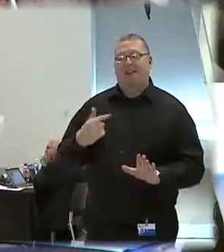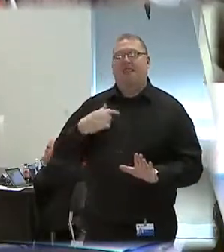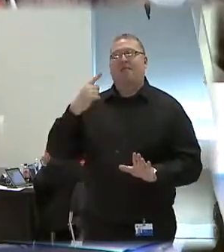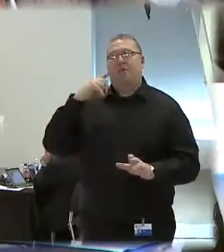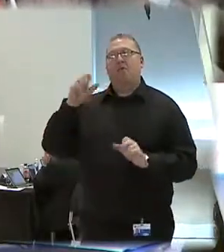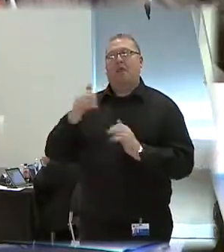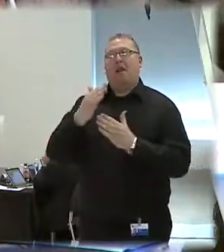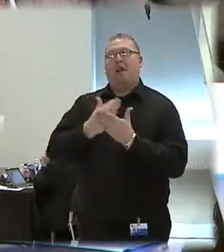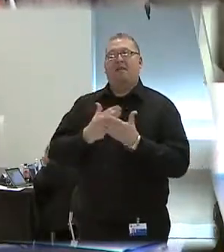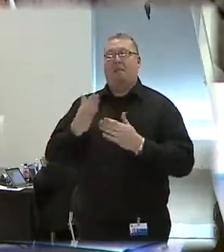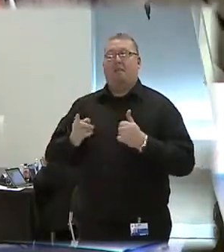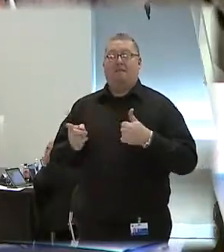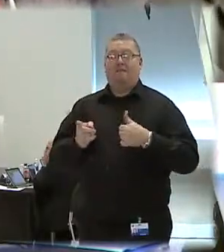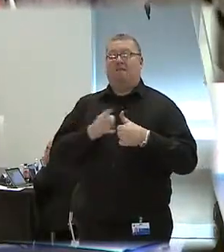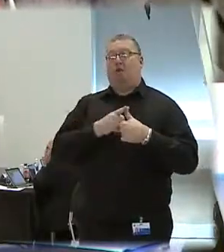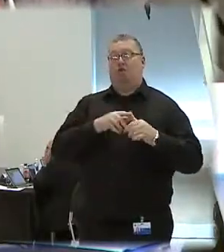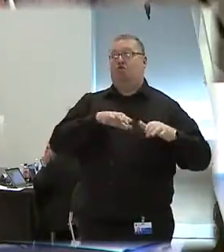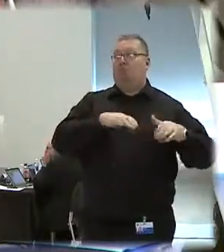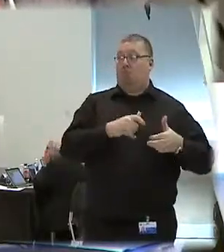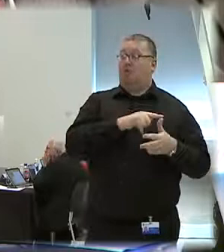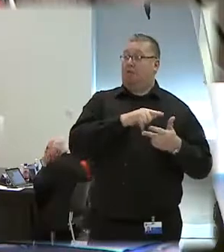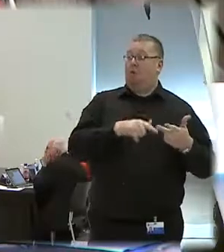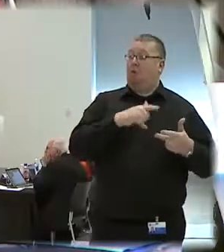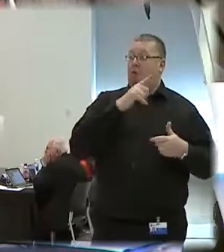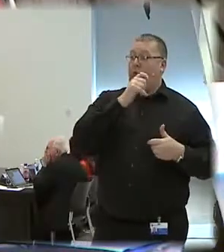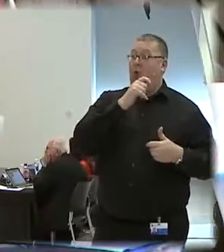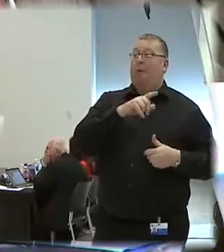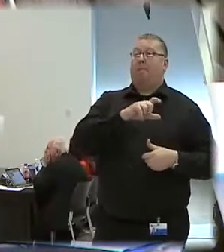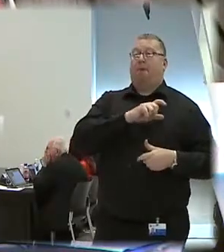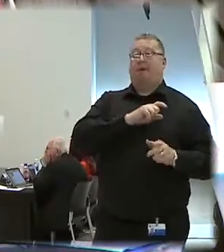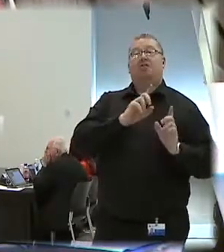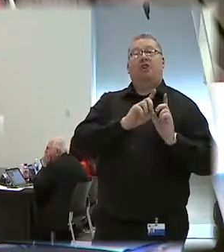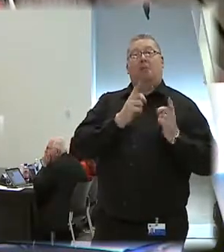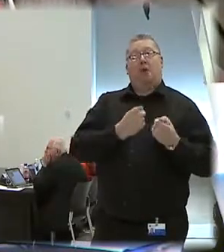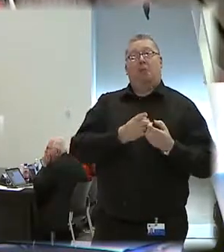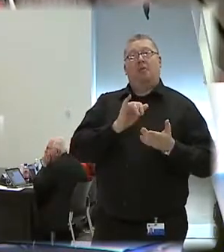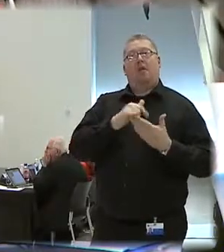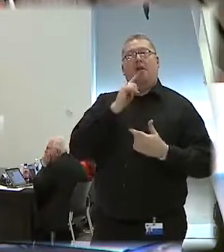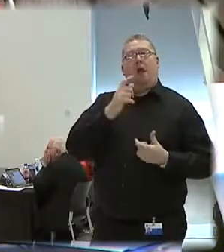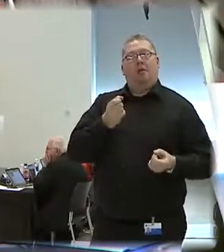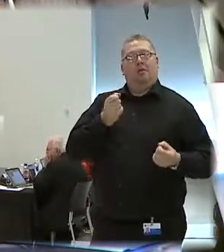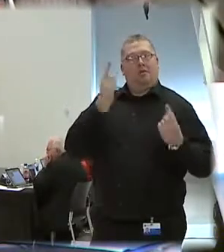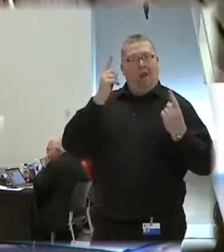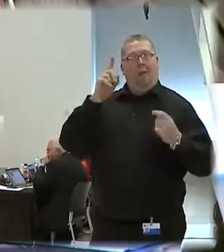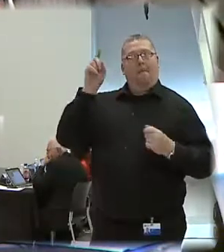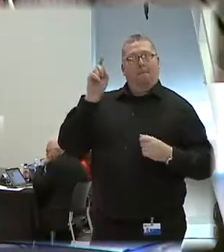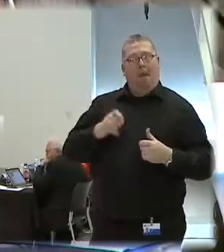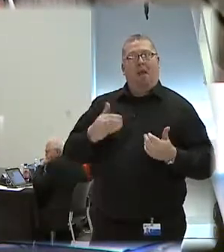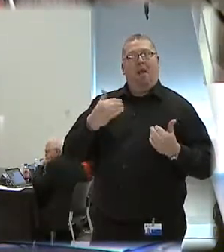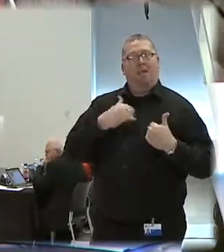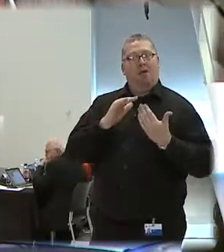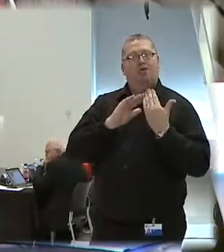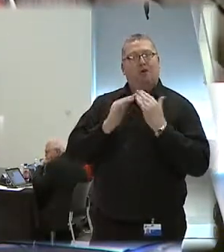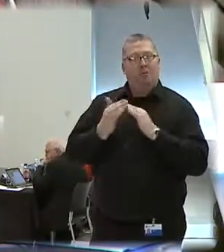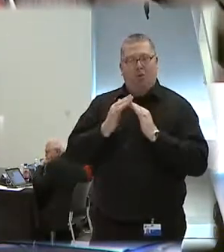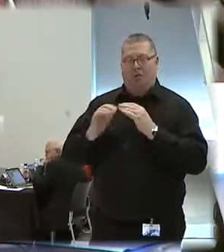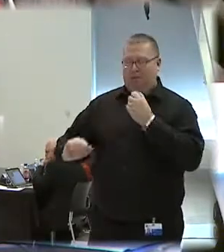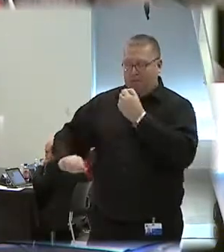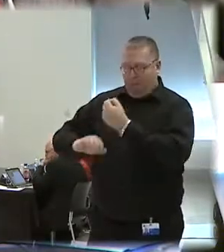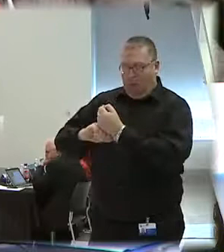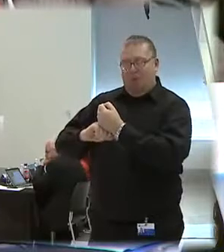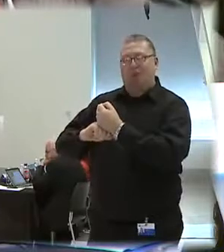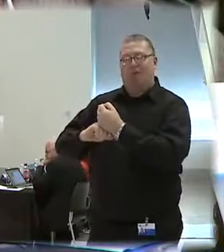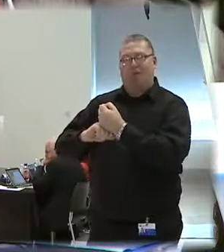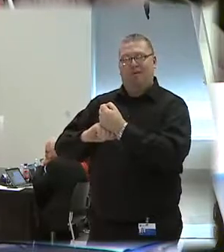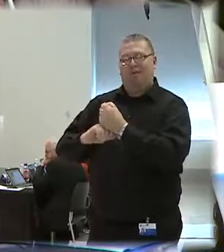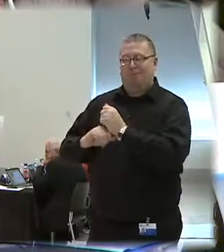list the first set of, which is a police department that understands it must have the community with it